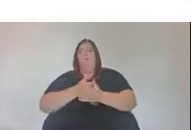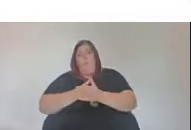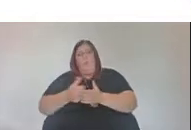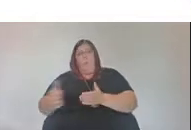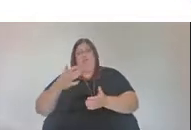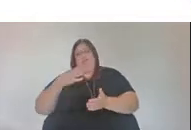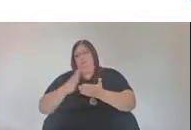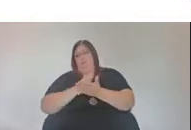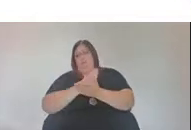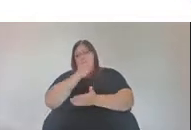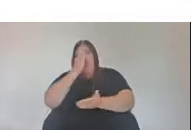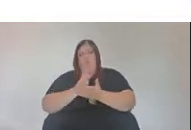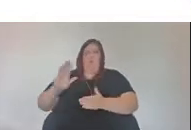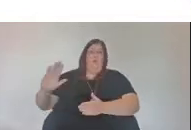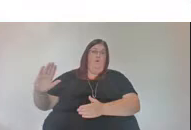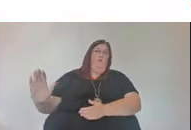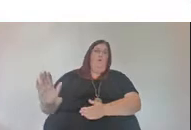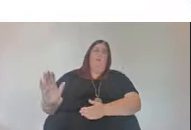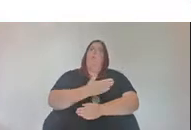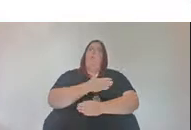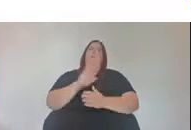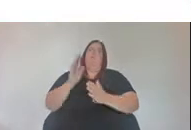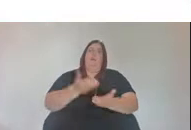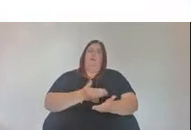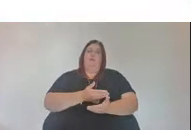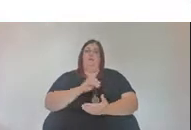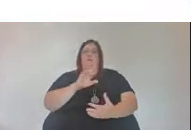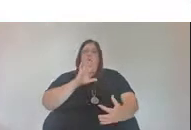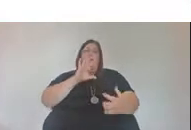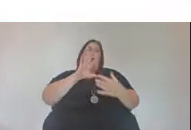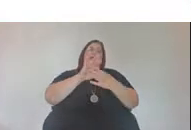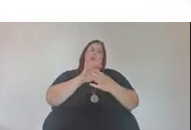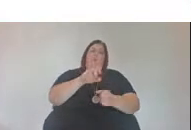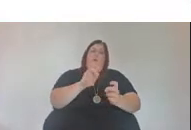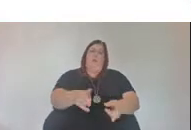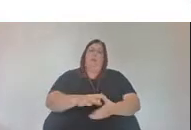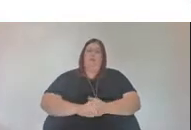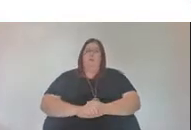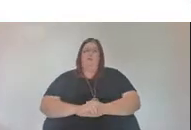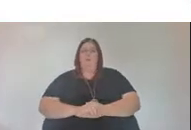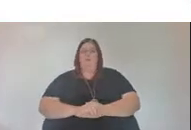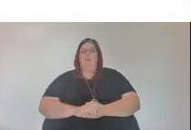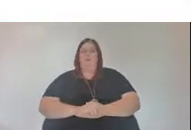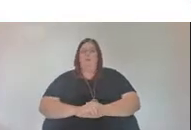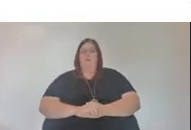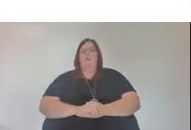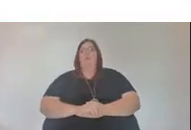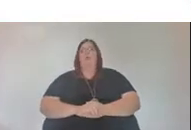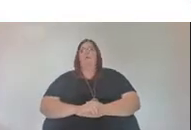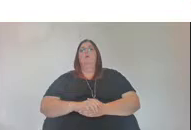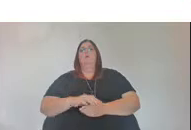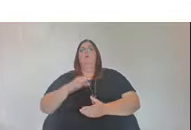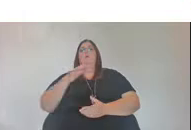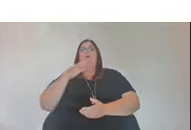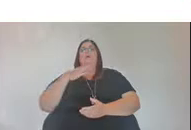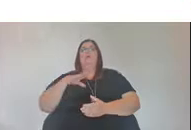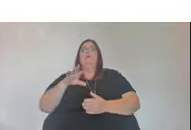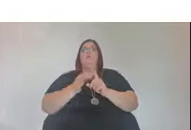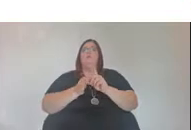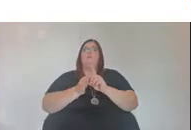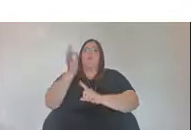pathways and all the services our patients receive are based in this approach. We are focused on reducing health inequalities